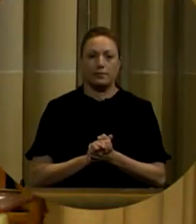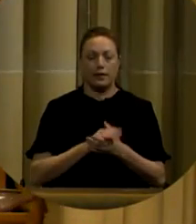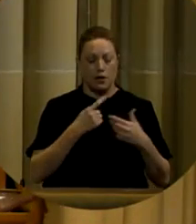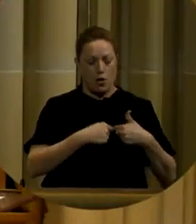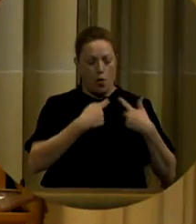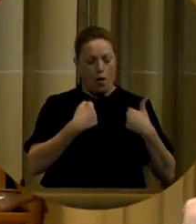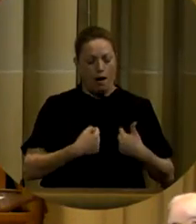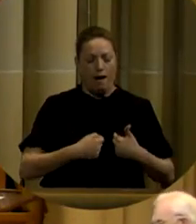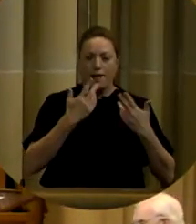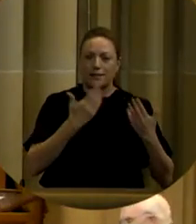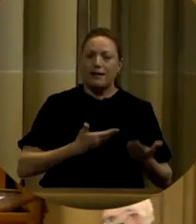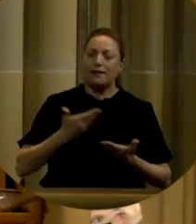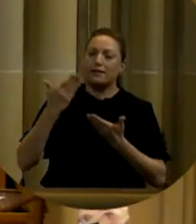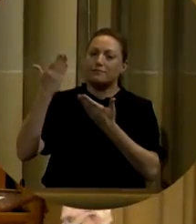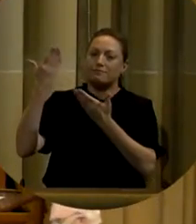Lift up your